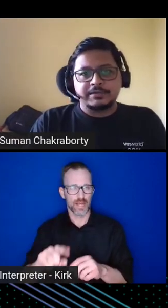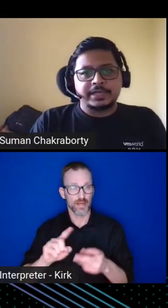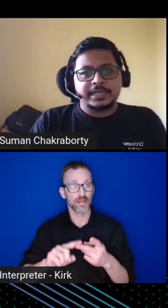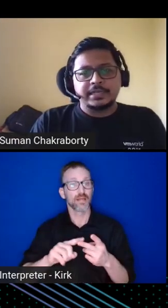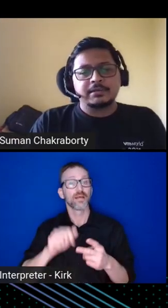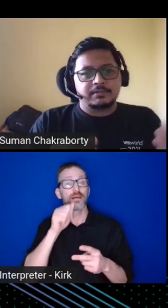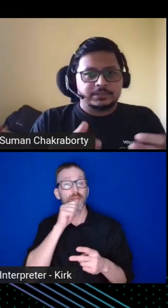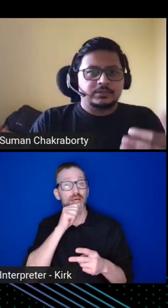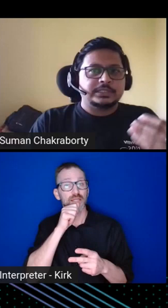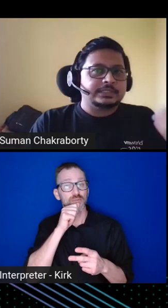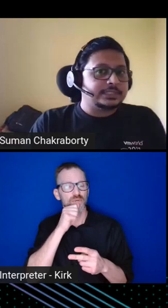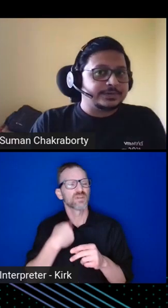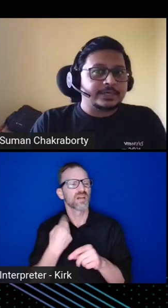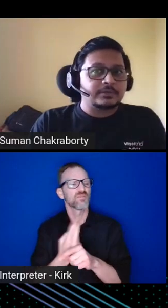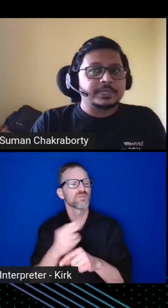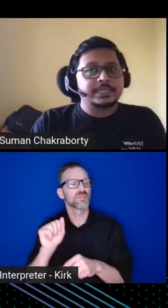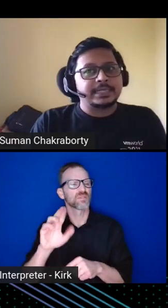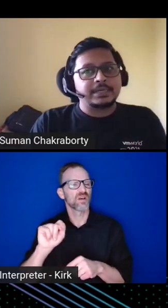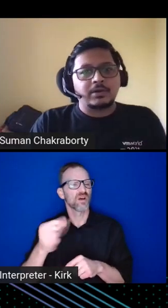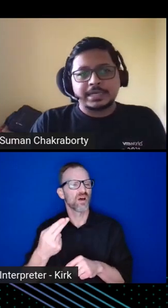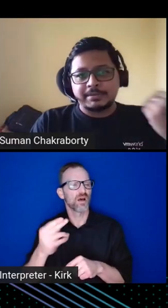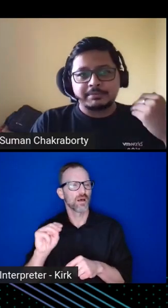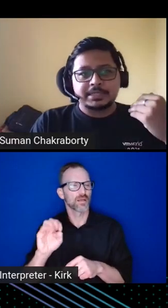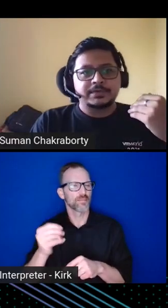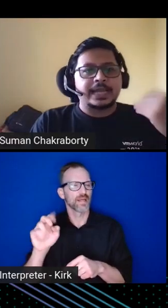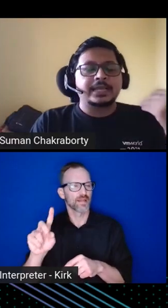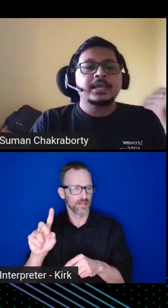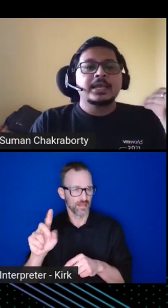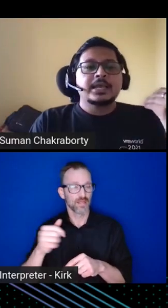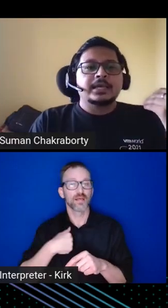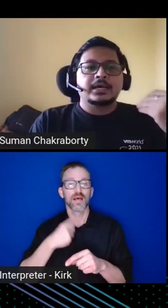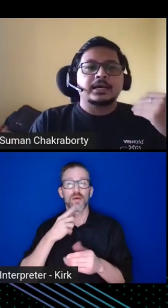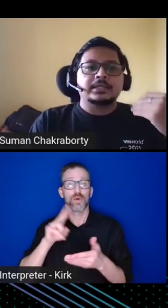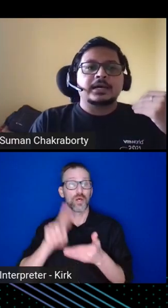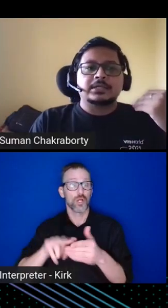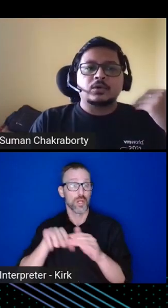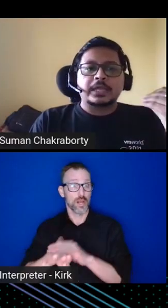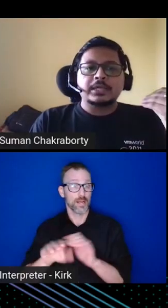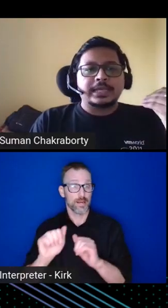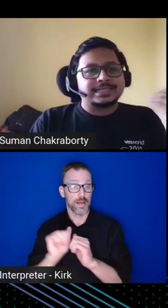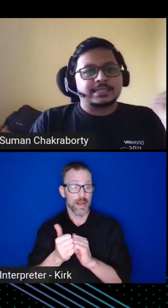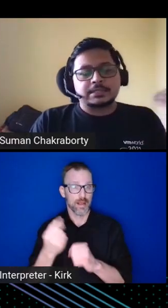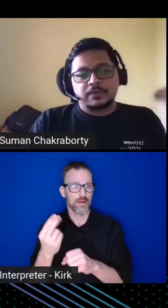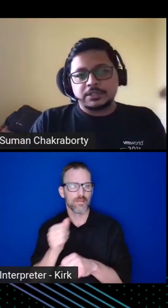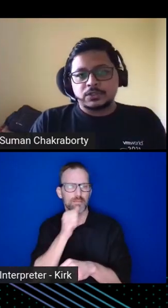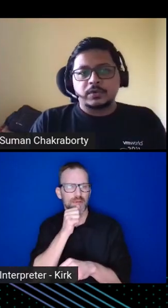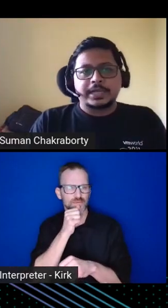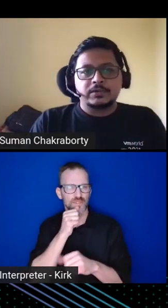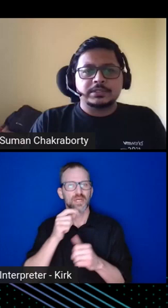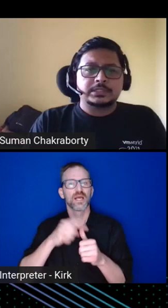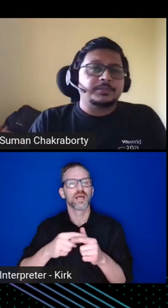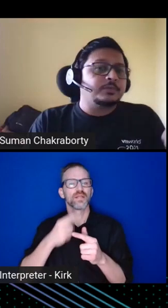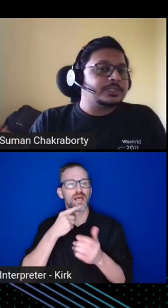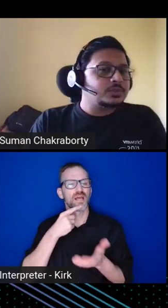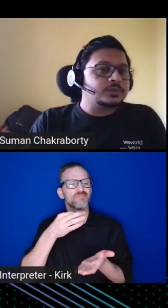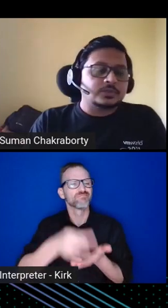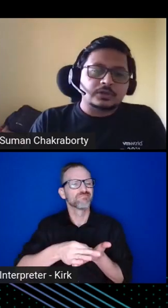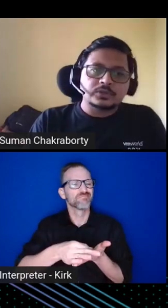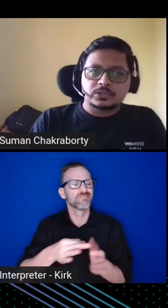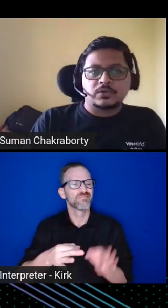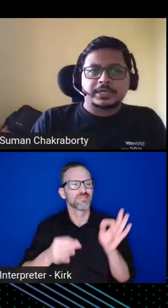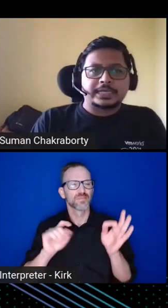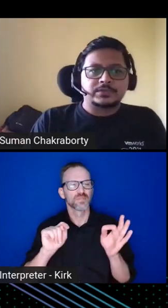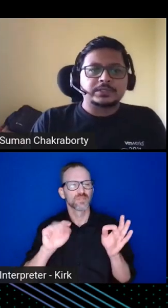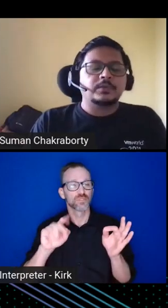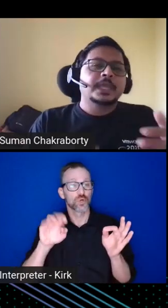as given here. So this is a generator auth method, and the login name and password, and a token gets successfully stored into a system. You may choose not